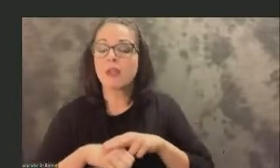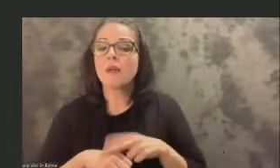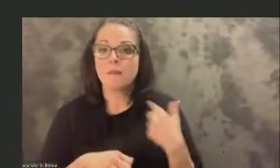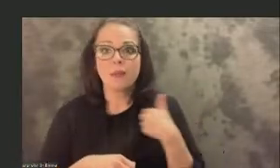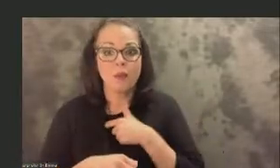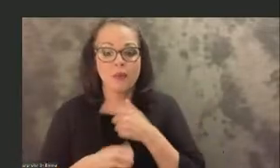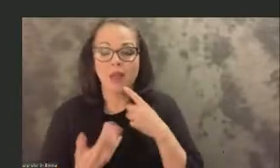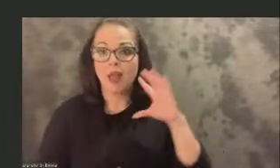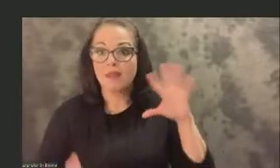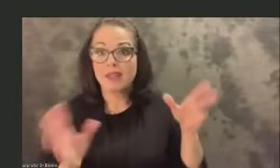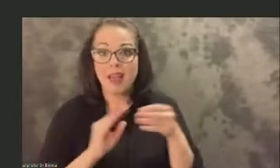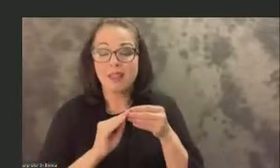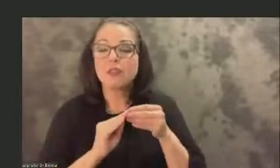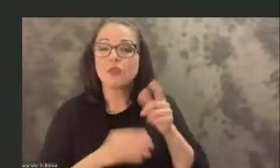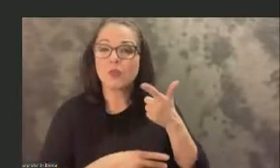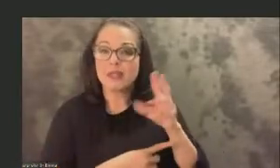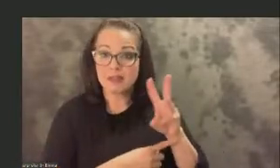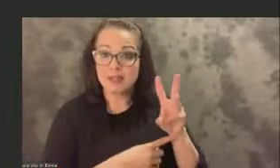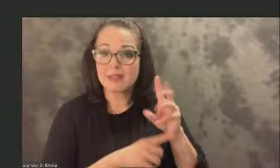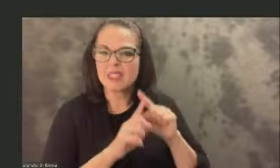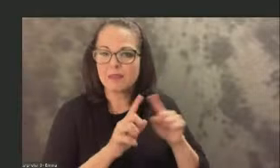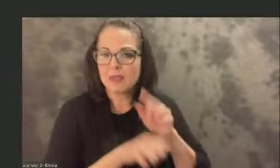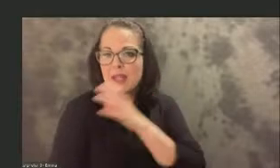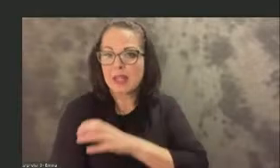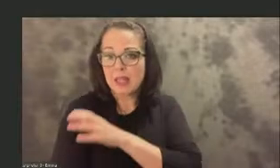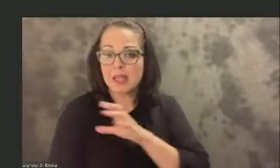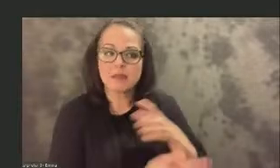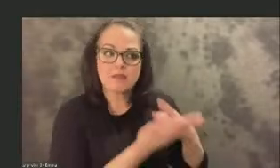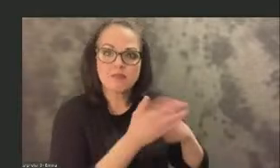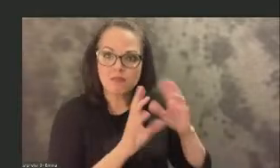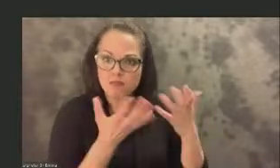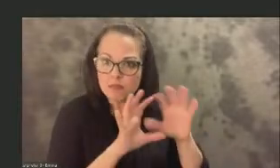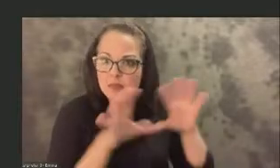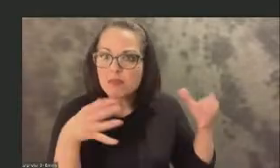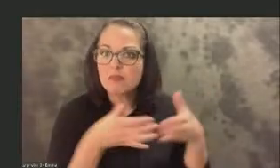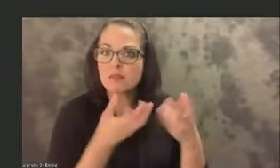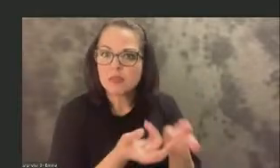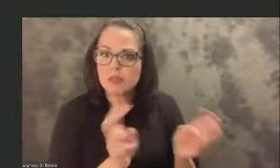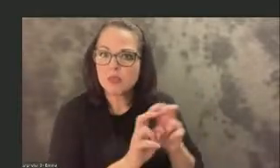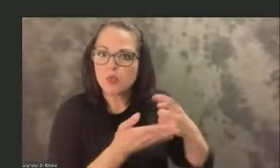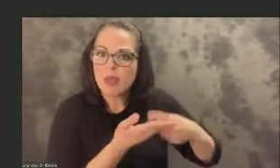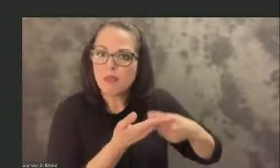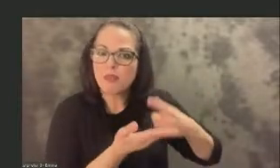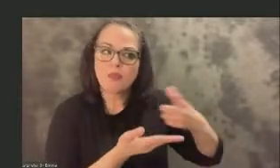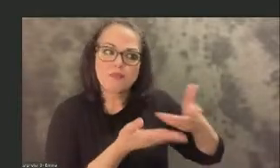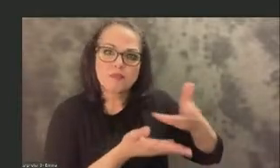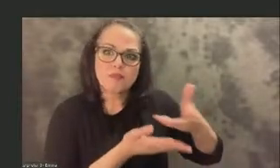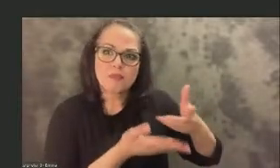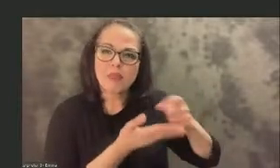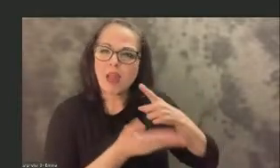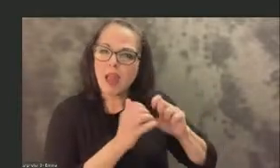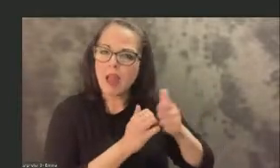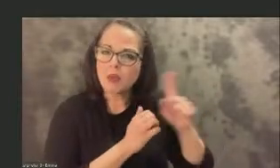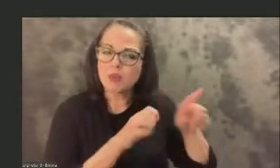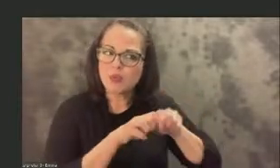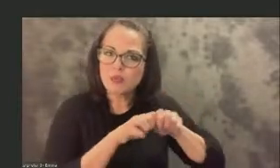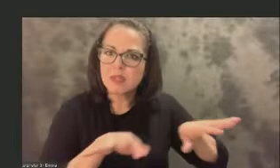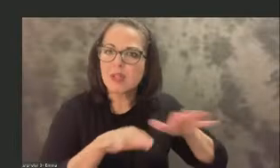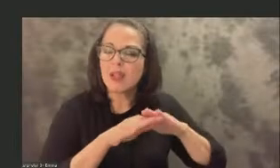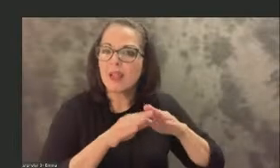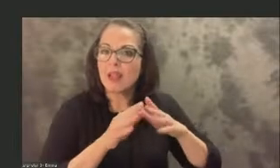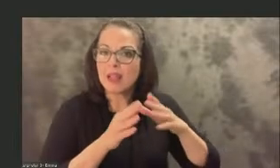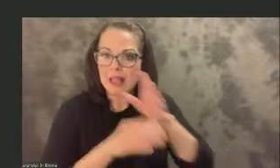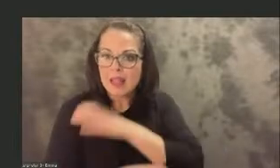26 of these post-COVID clinics to discuss best practices, patient access barriers, and to draft and disseminate clinical guidance directly